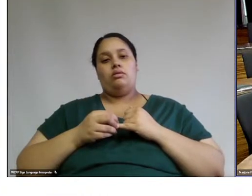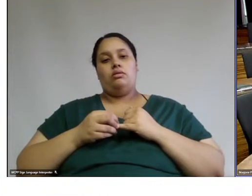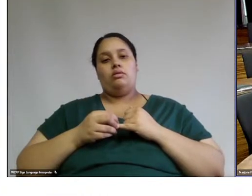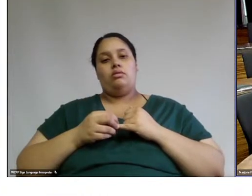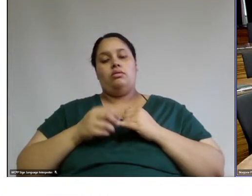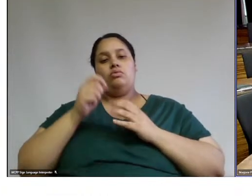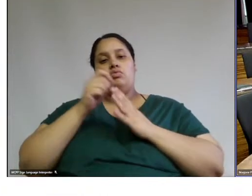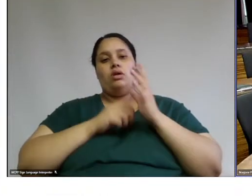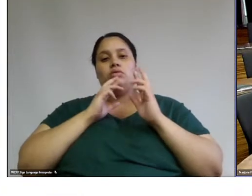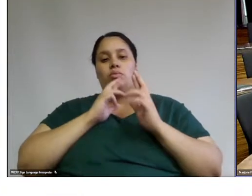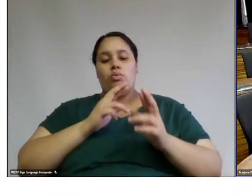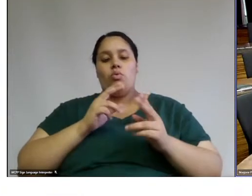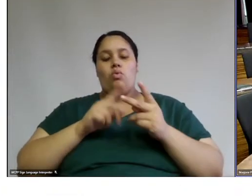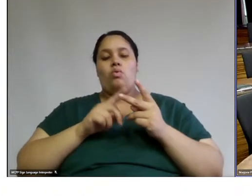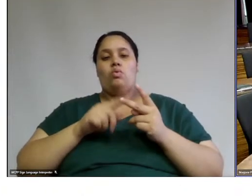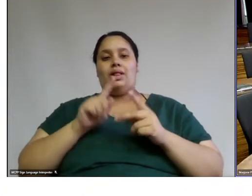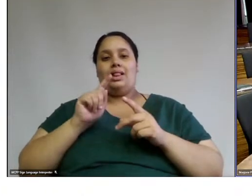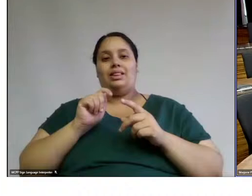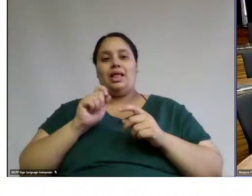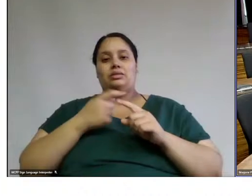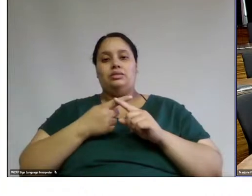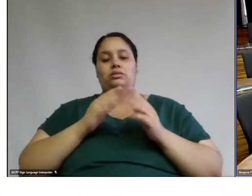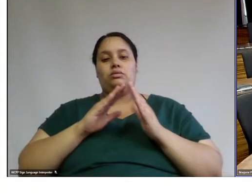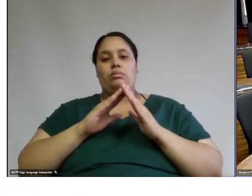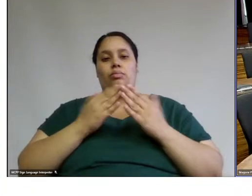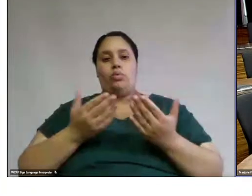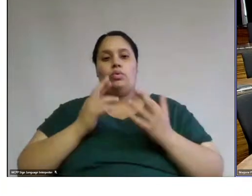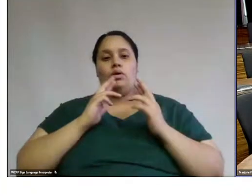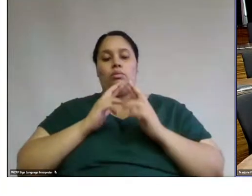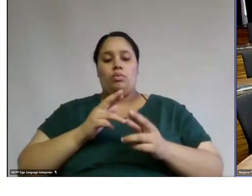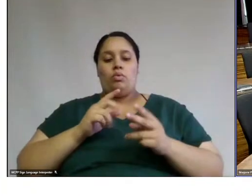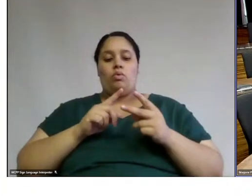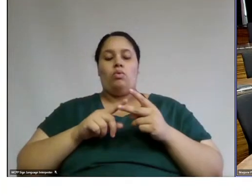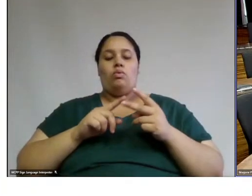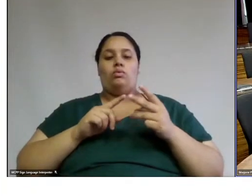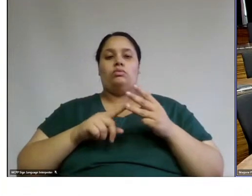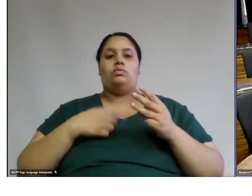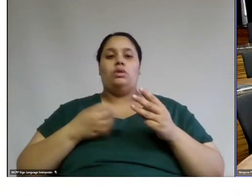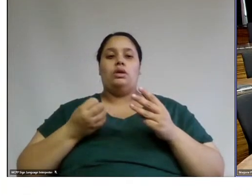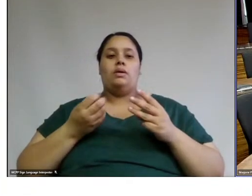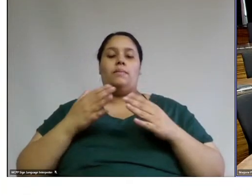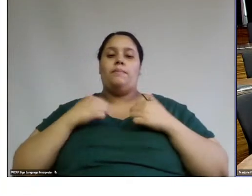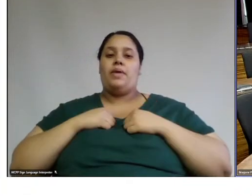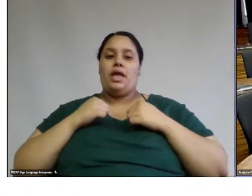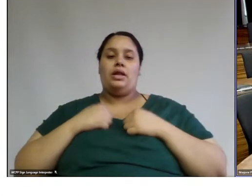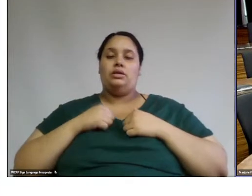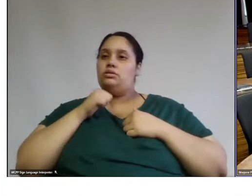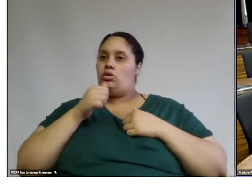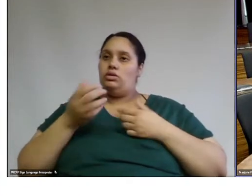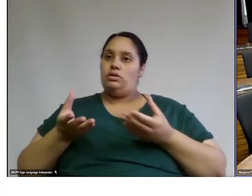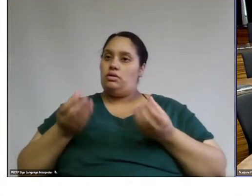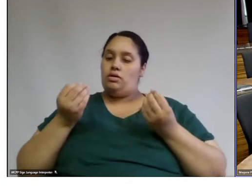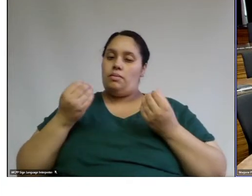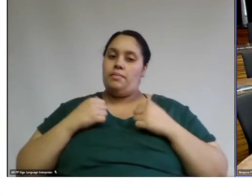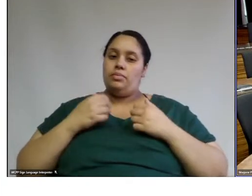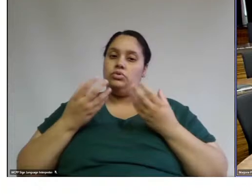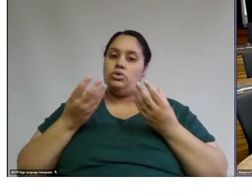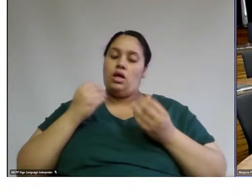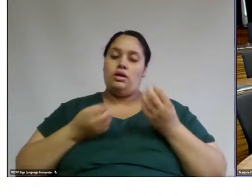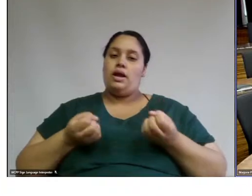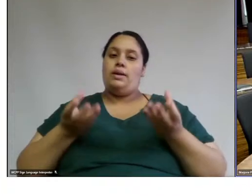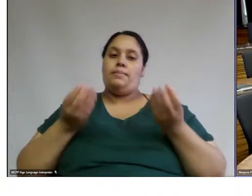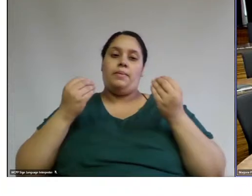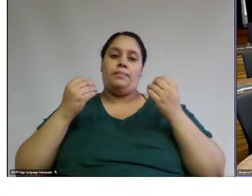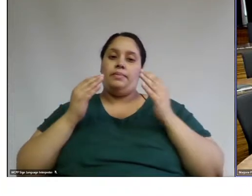their textbooks issue, which is in the report, around whether every parent or every learner has received a textbook and the parents have signed for that,